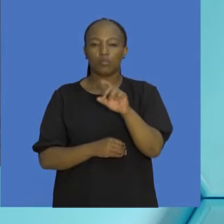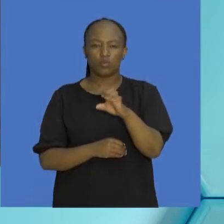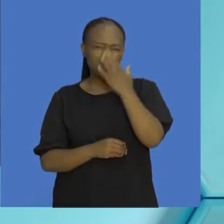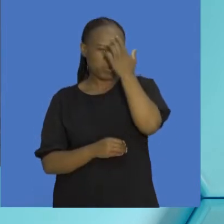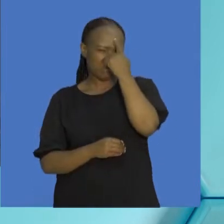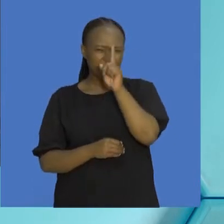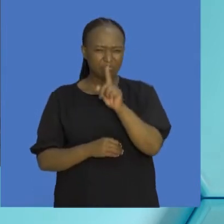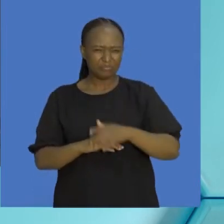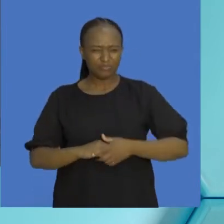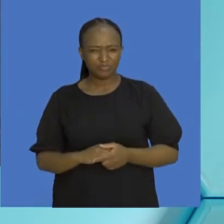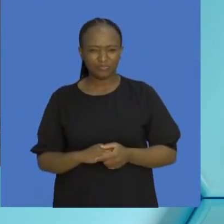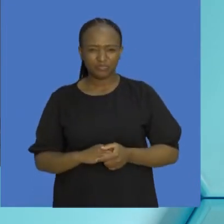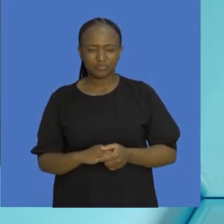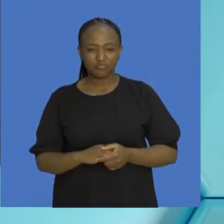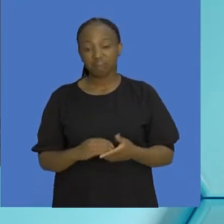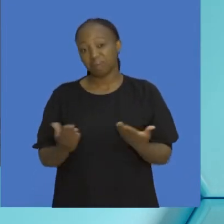What do you think is the mode?